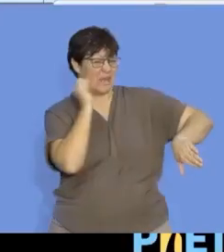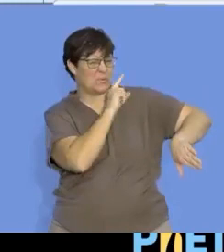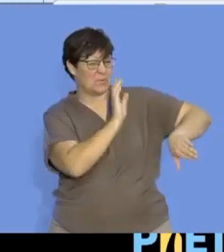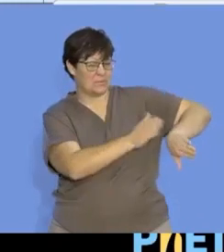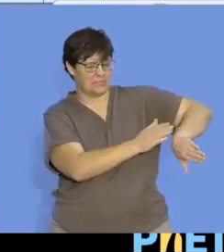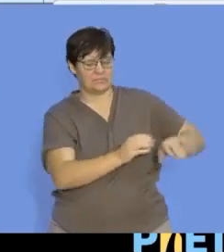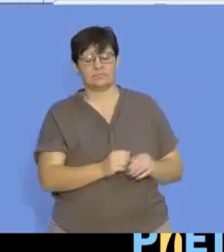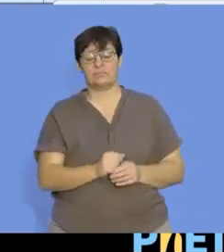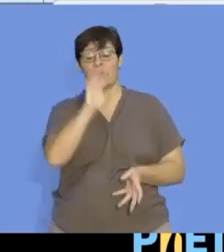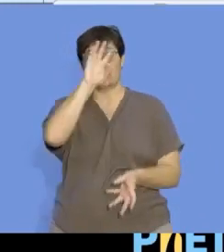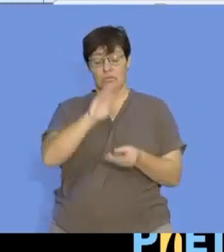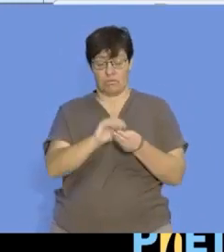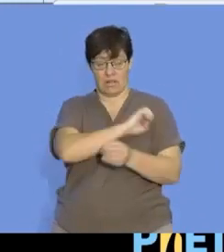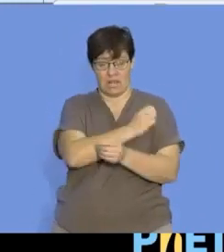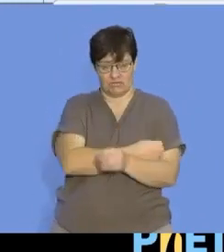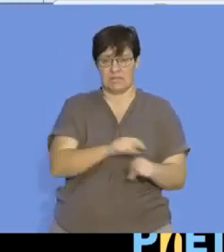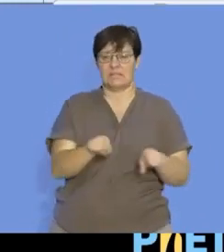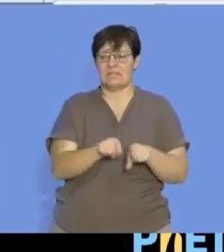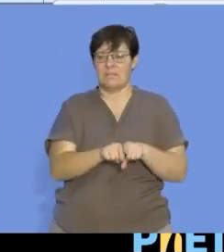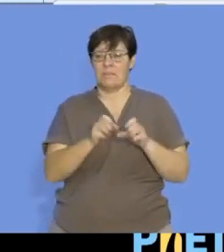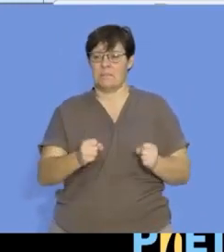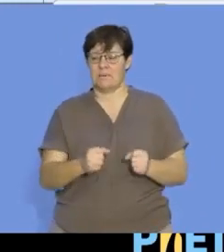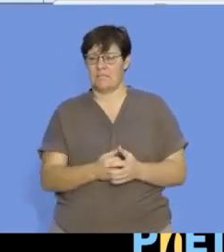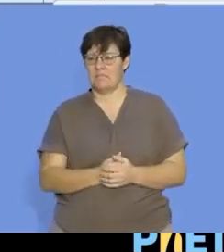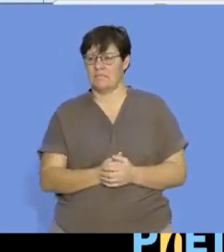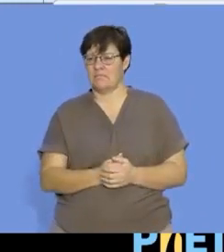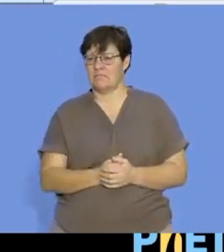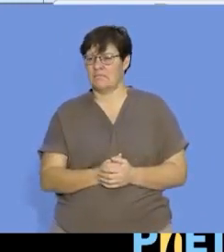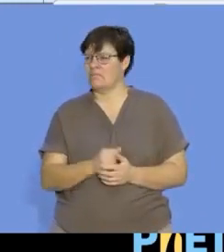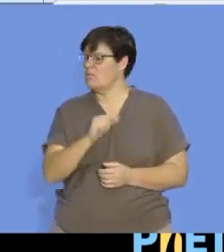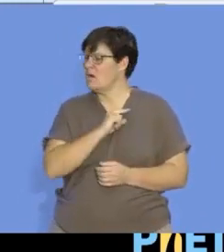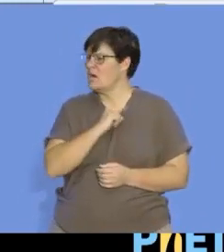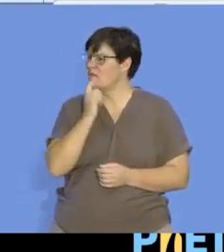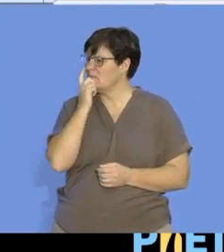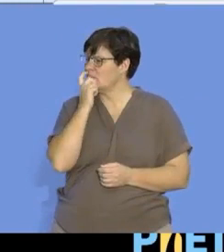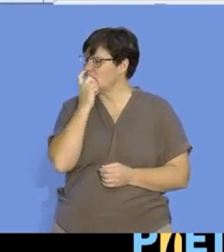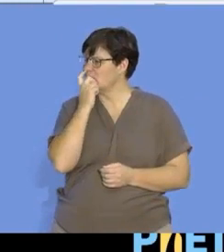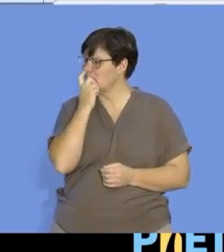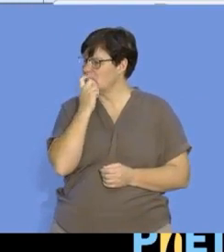total energy stays the same, okay? And I'm not sure why I have thermal.